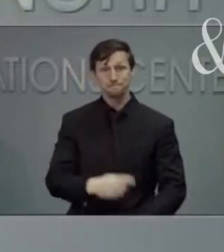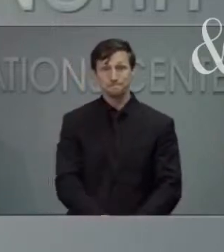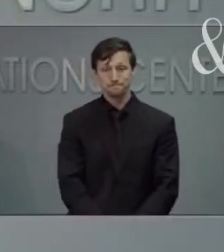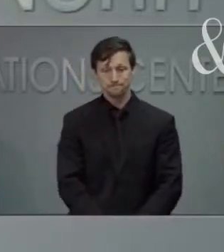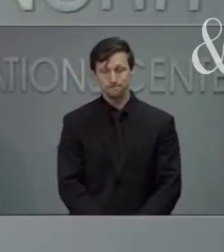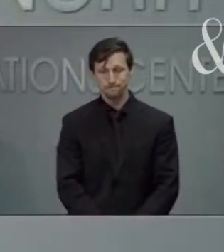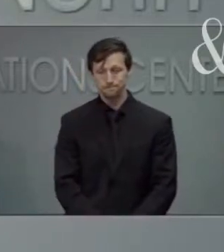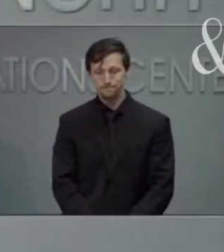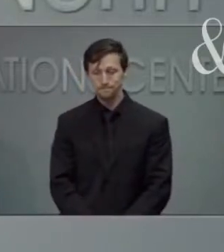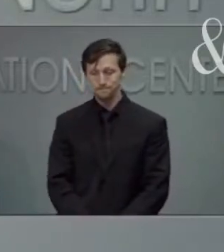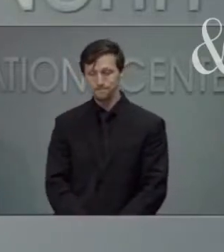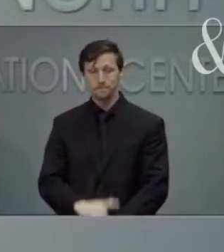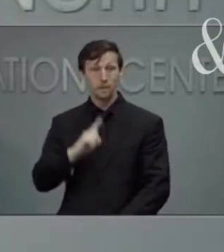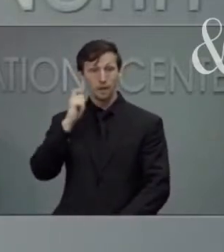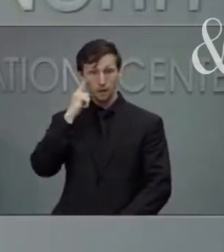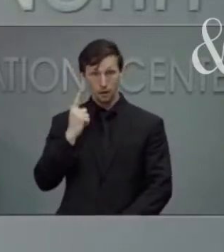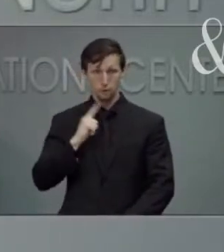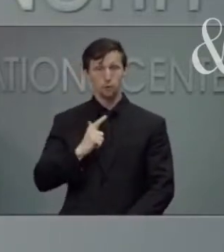Thanks. Next question, please.